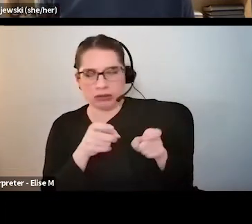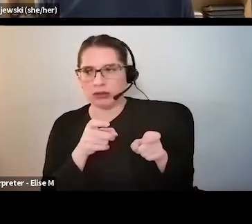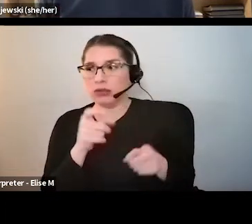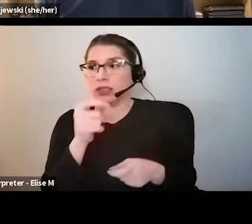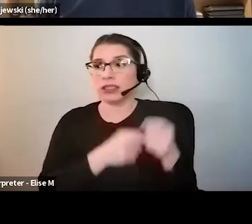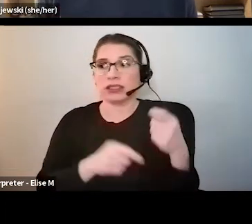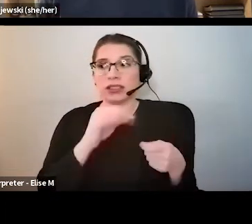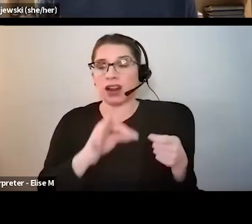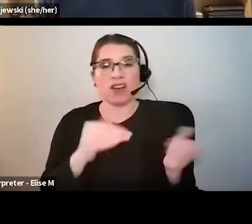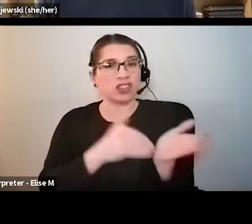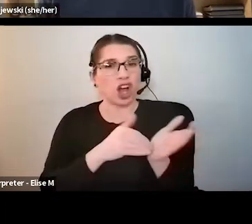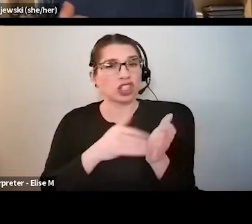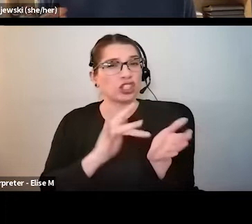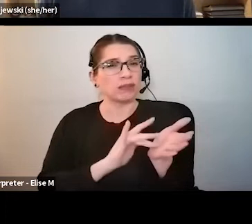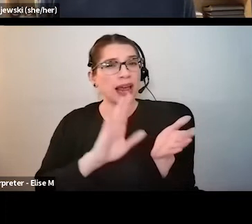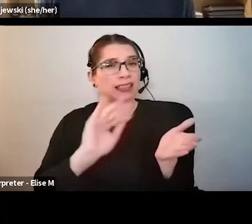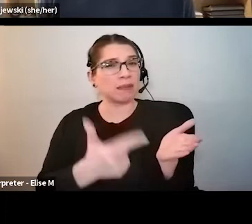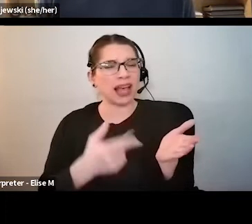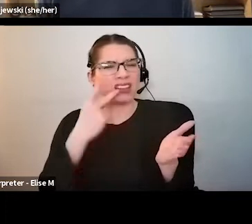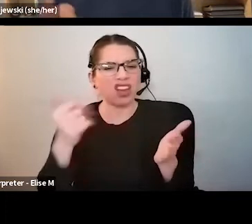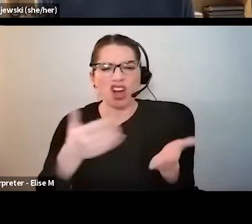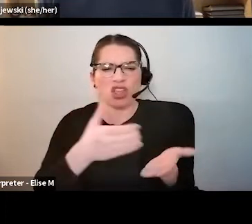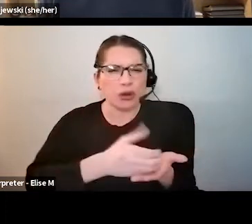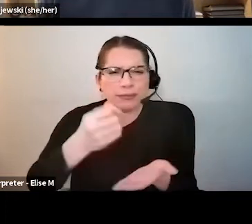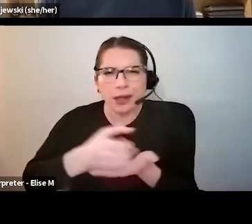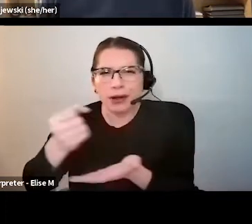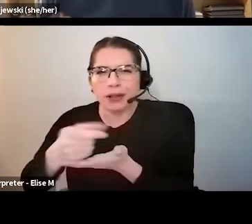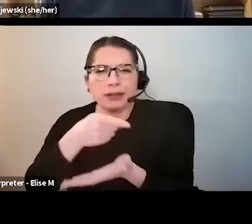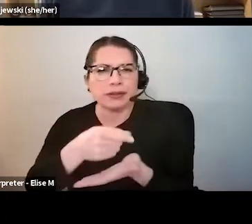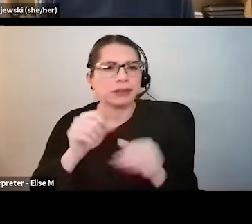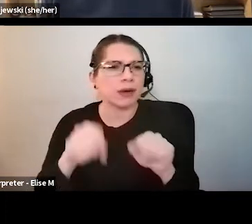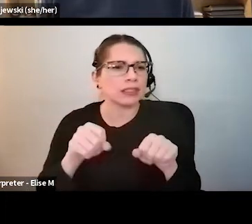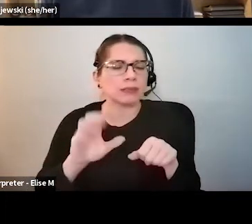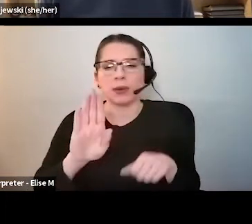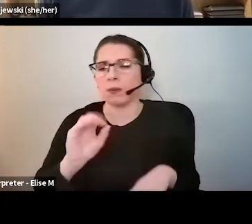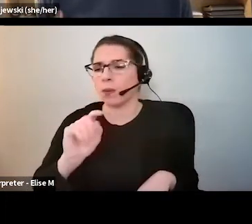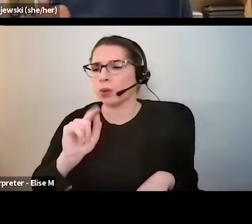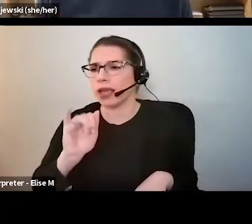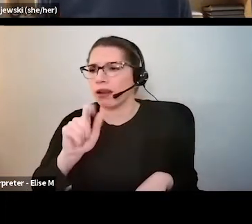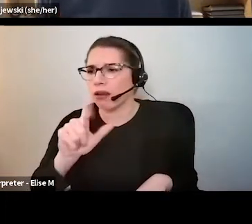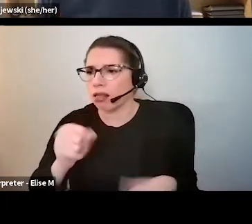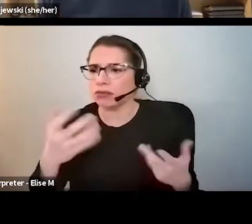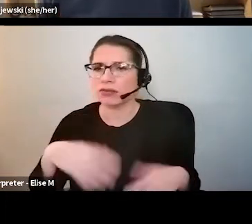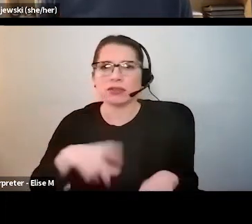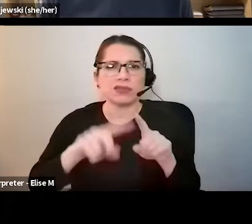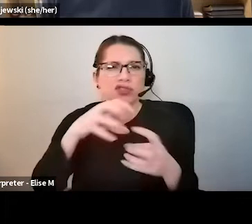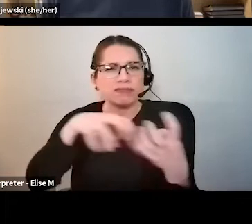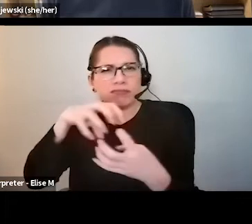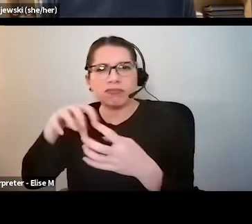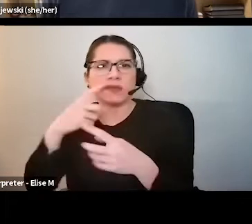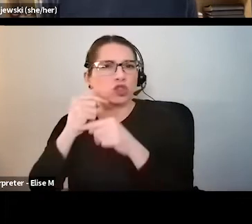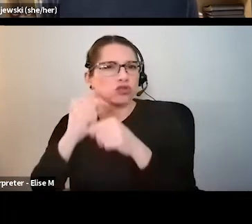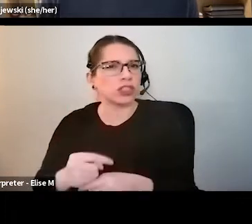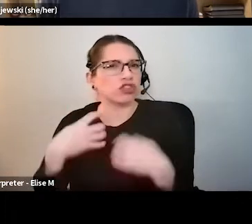other wares, perhaps botanicals and tinctures of a more traditional type of healing. And it suggests a tradition that's